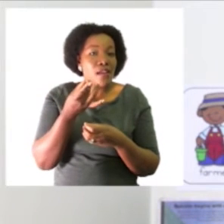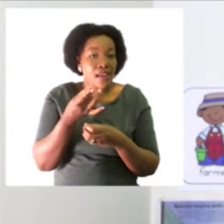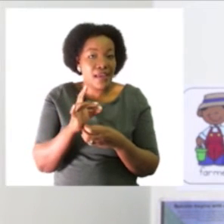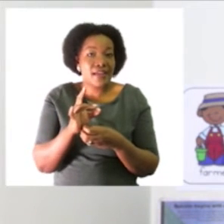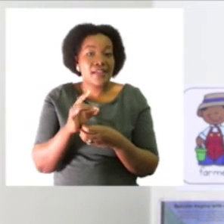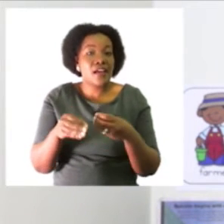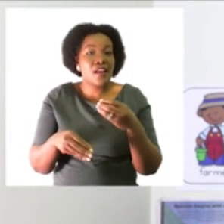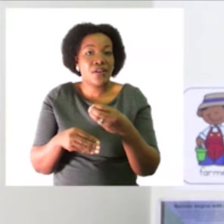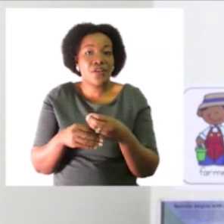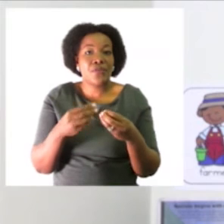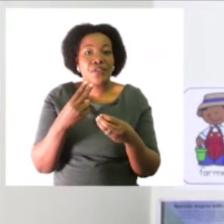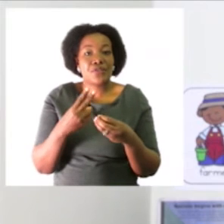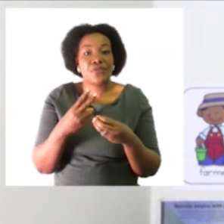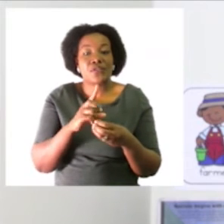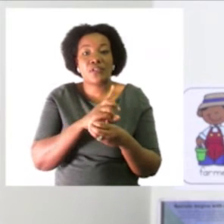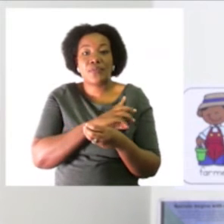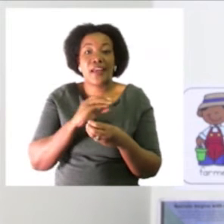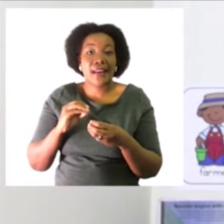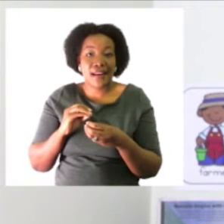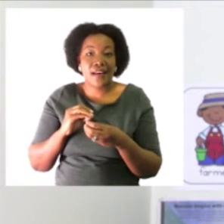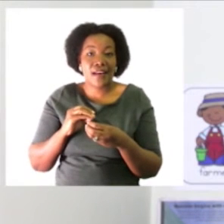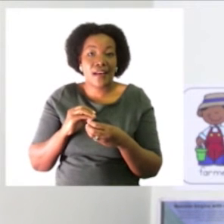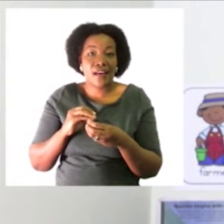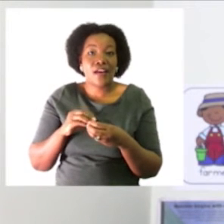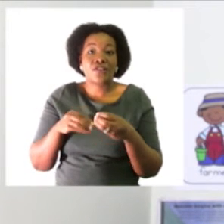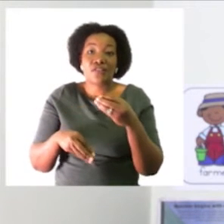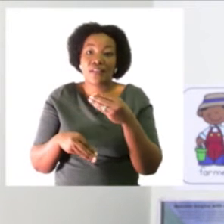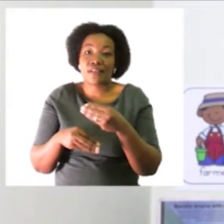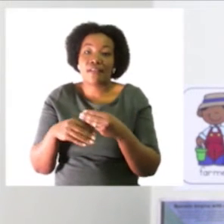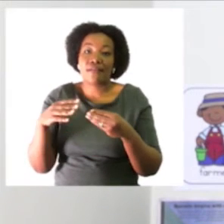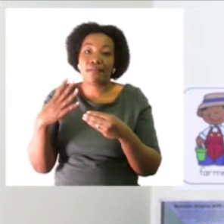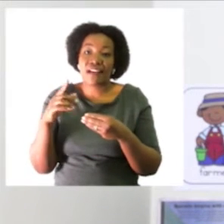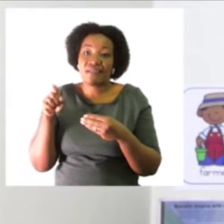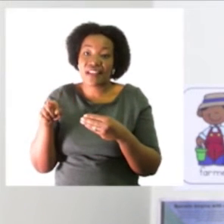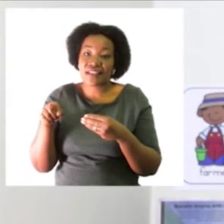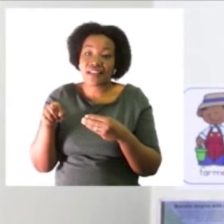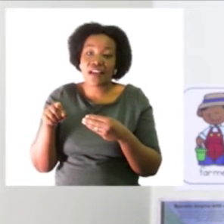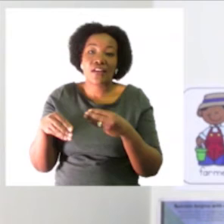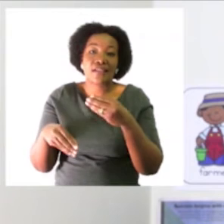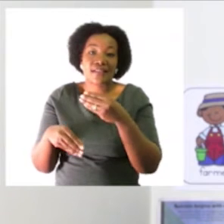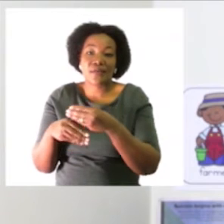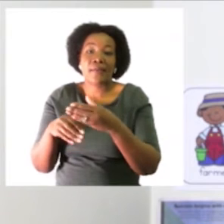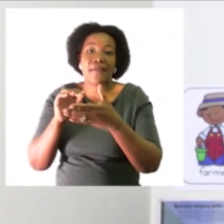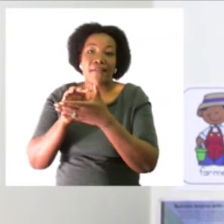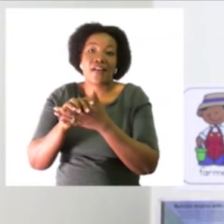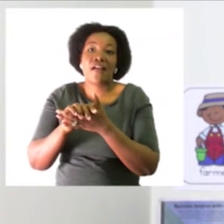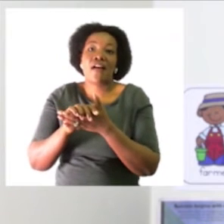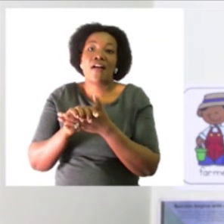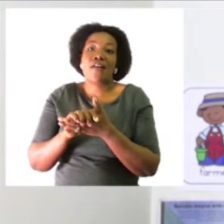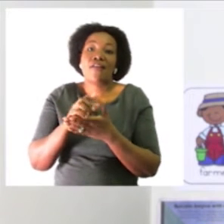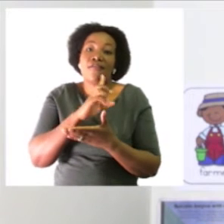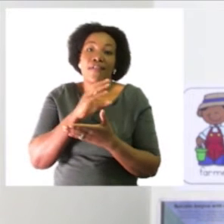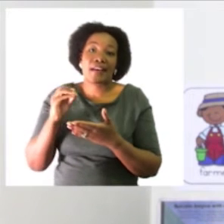And what number is the friend of a 10? This one becomes the friend. Ne? The one on the right hand, we